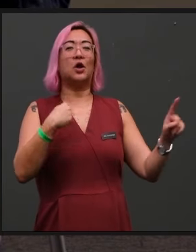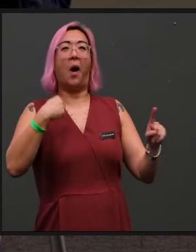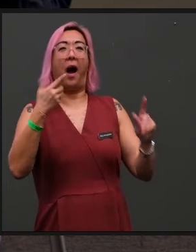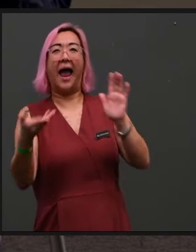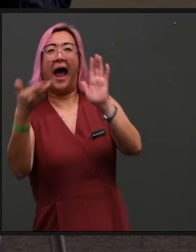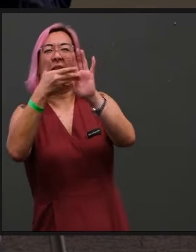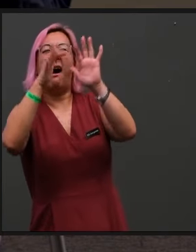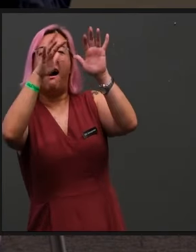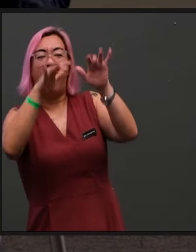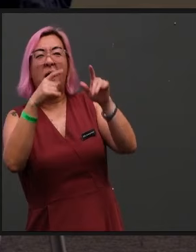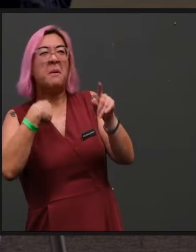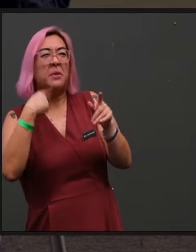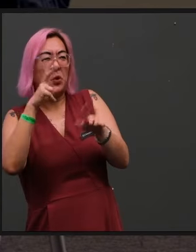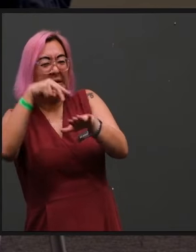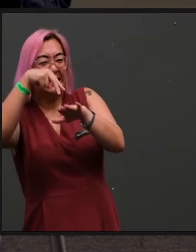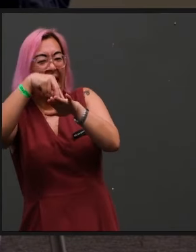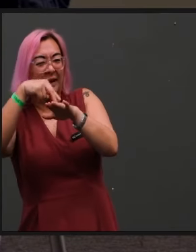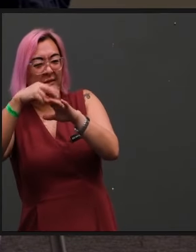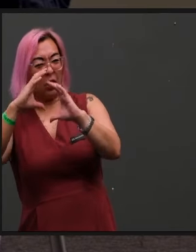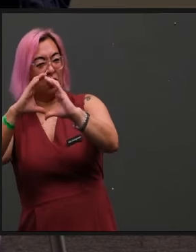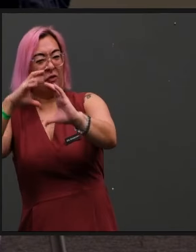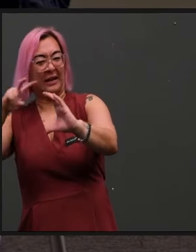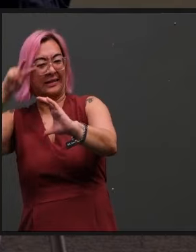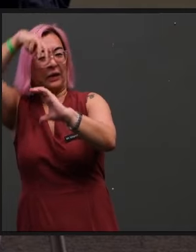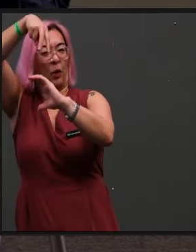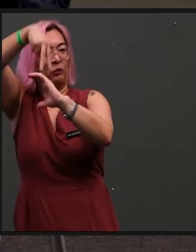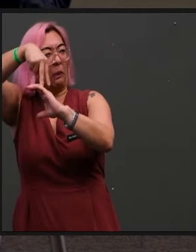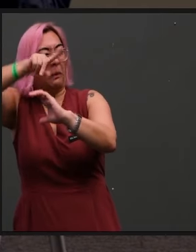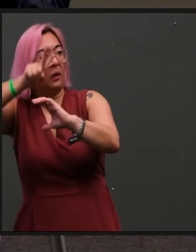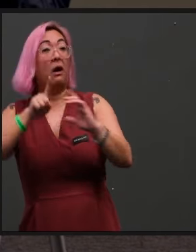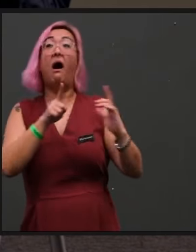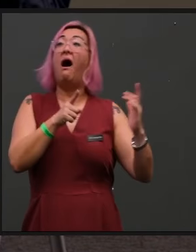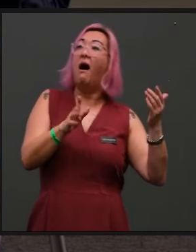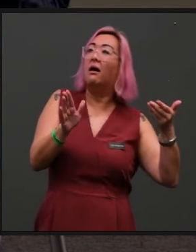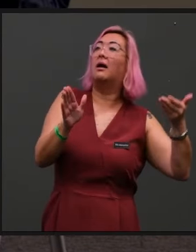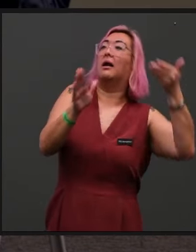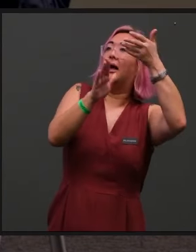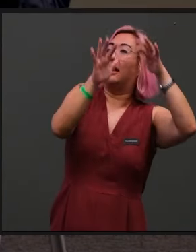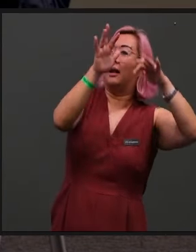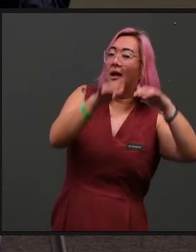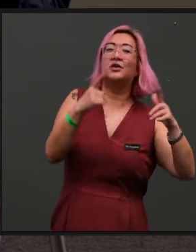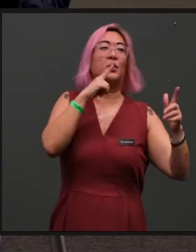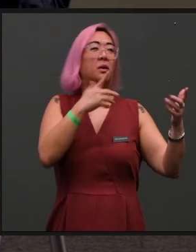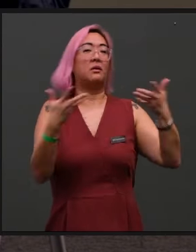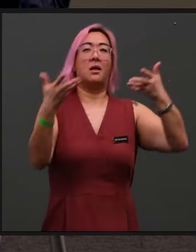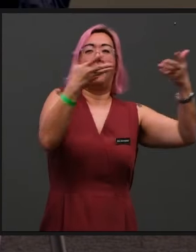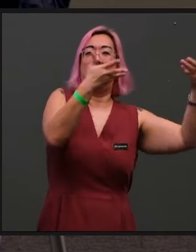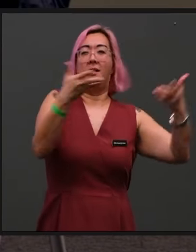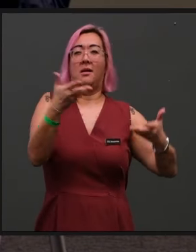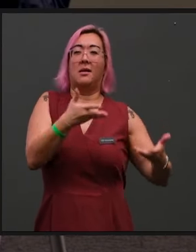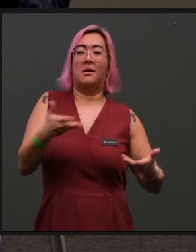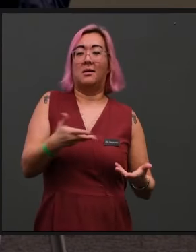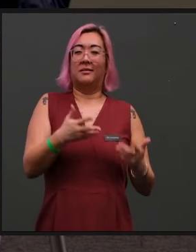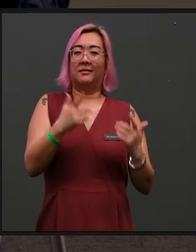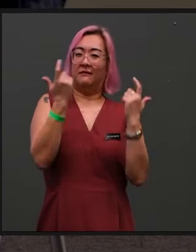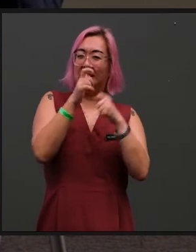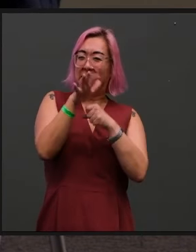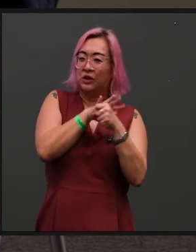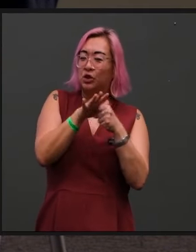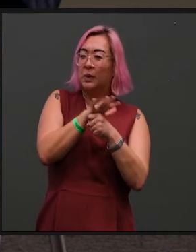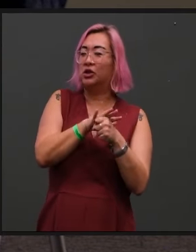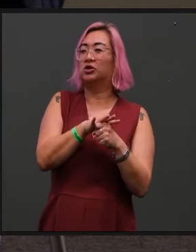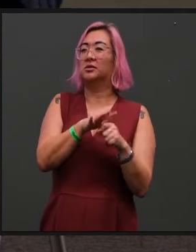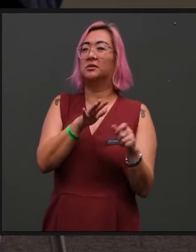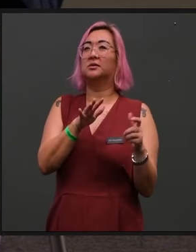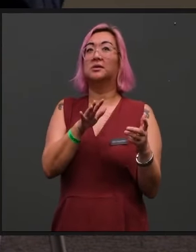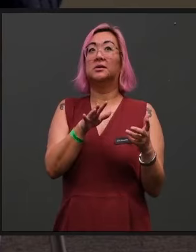and this, and this. And then in between, we would come up with funny situations for the characters. And then we would essentially try and